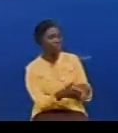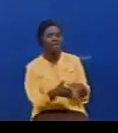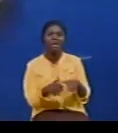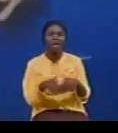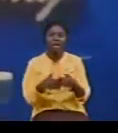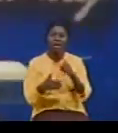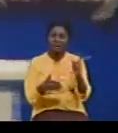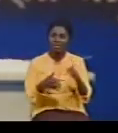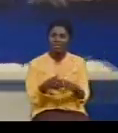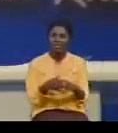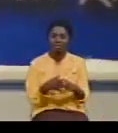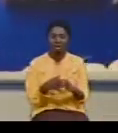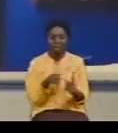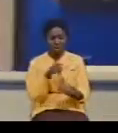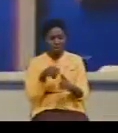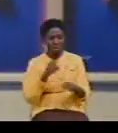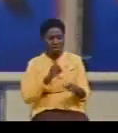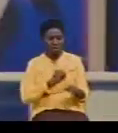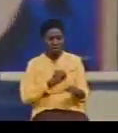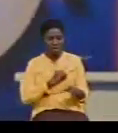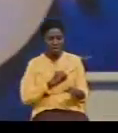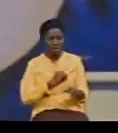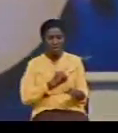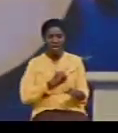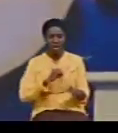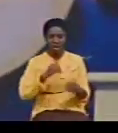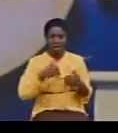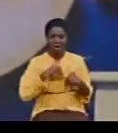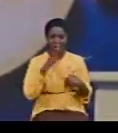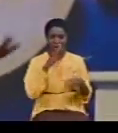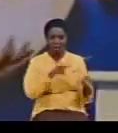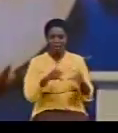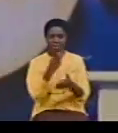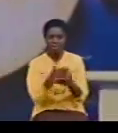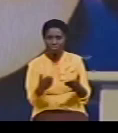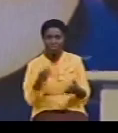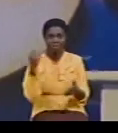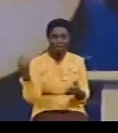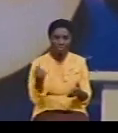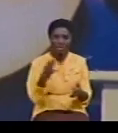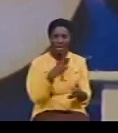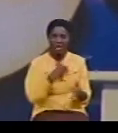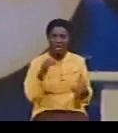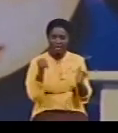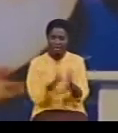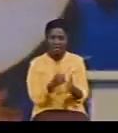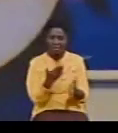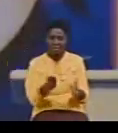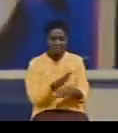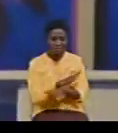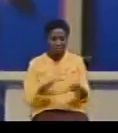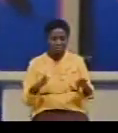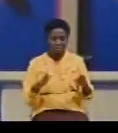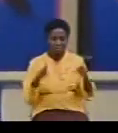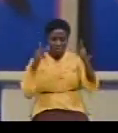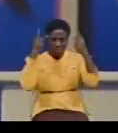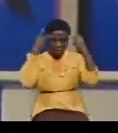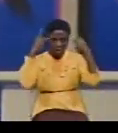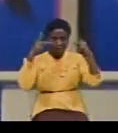When I've been doing something and the thing did not prosper me. I've been doing